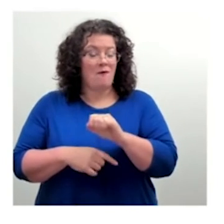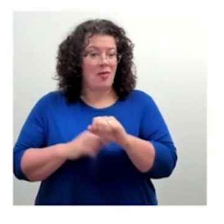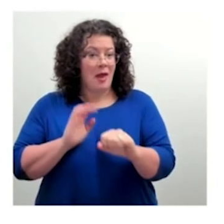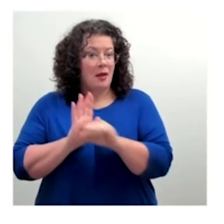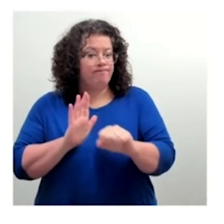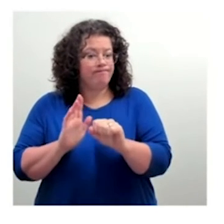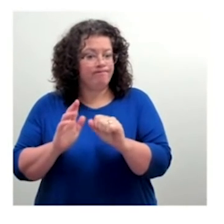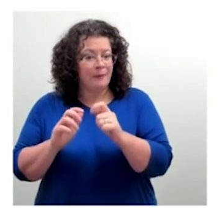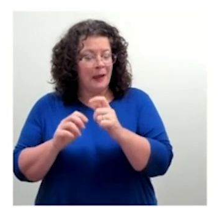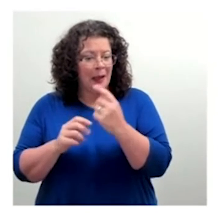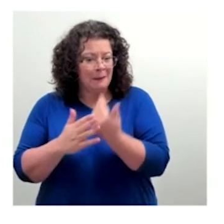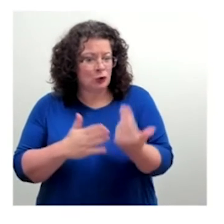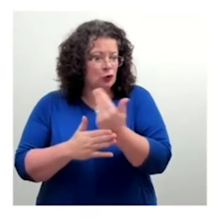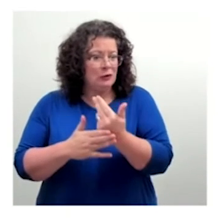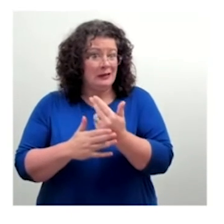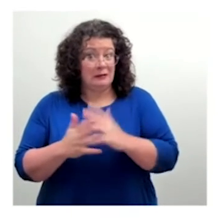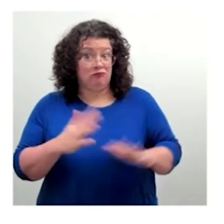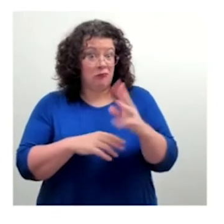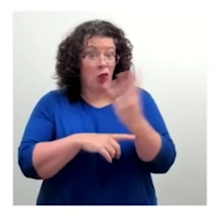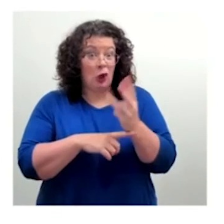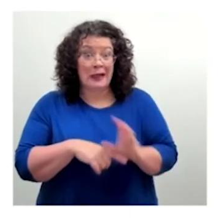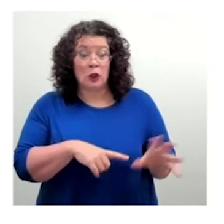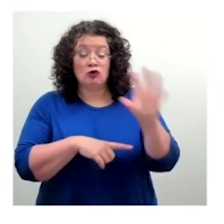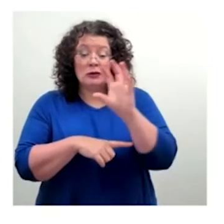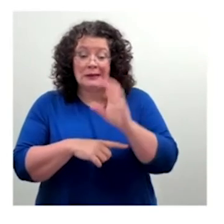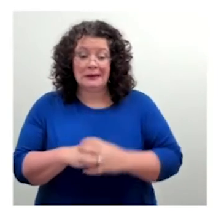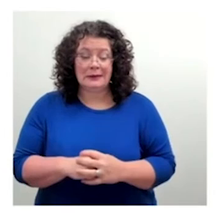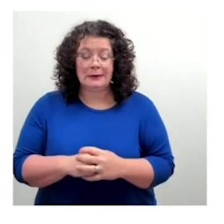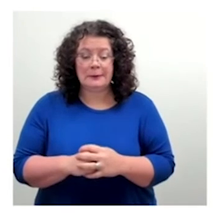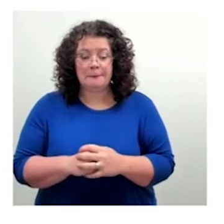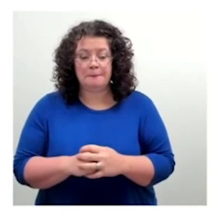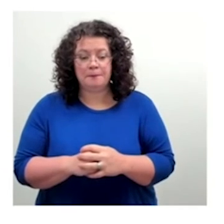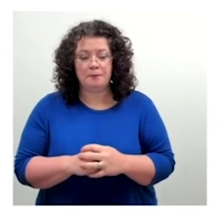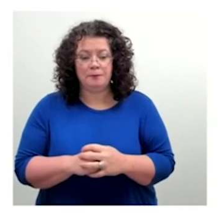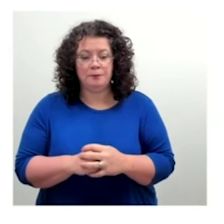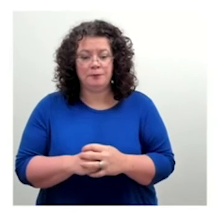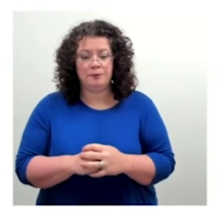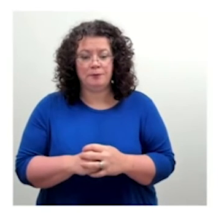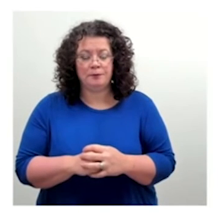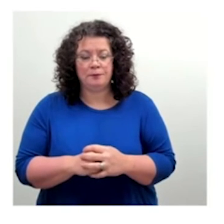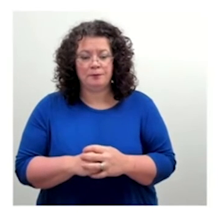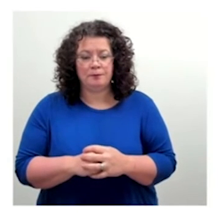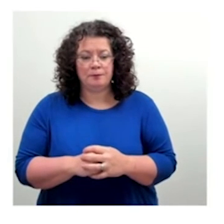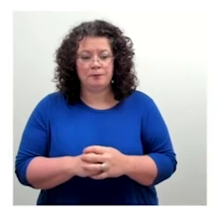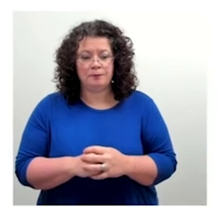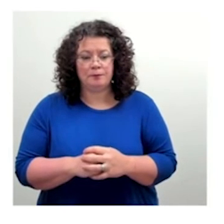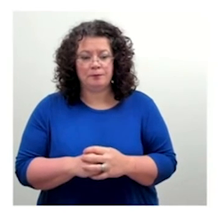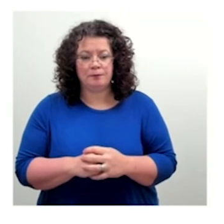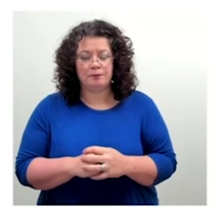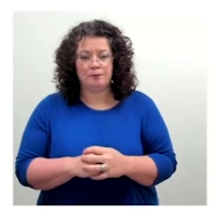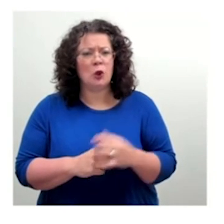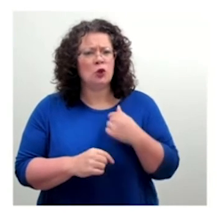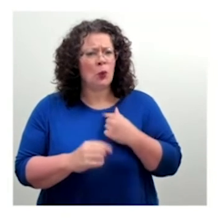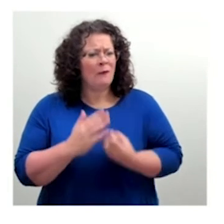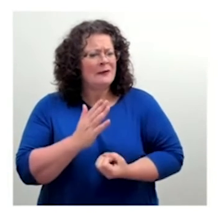So we've developed a tool to kind of help the assistant of making this actually happen. We've called it Clarify, and it applies calibrated